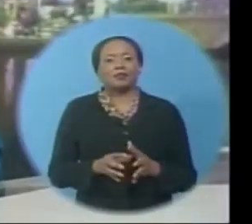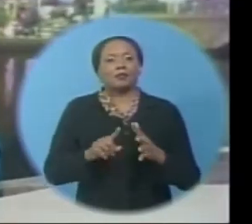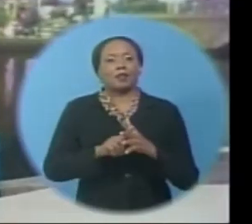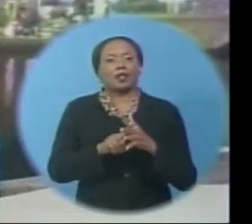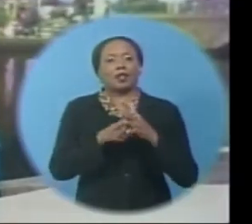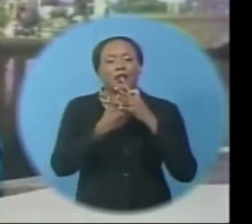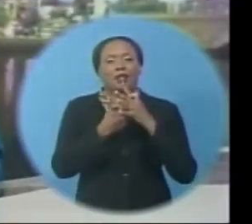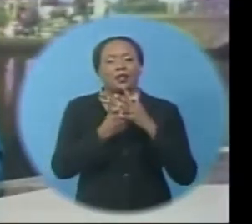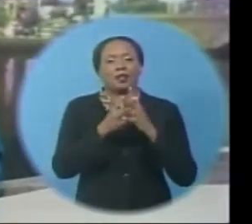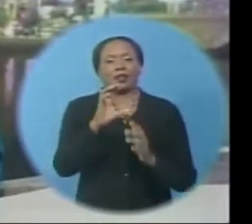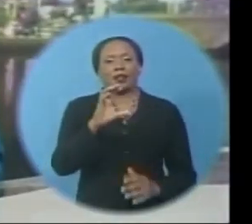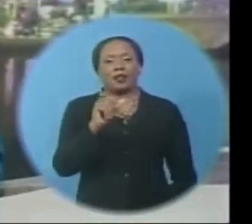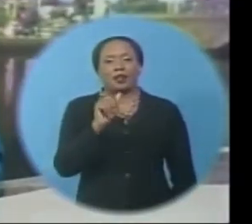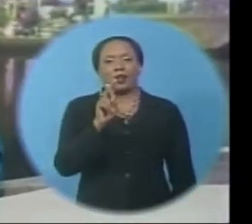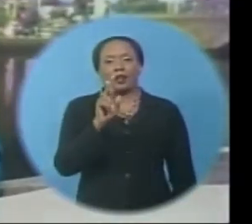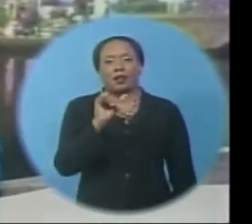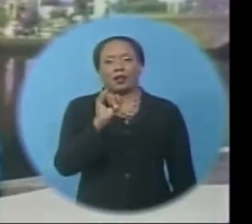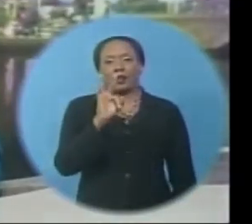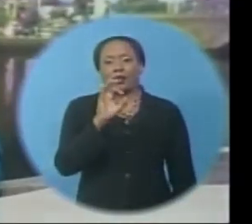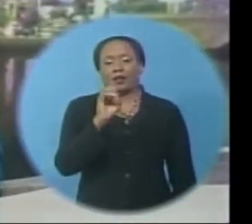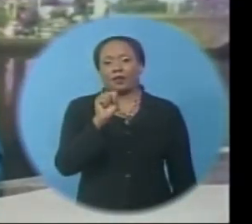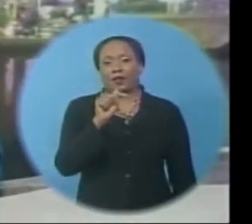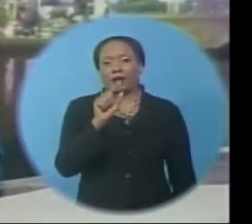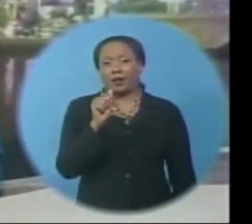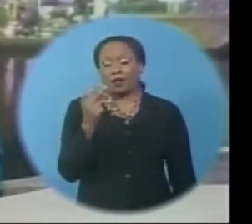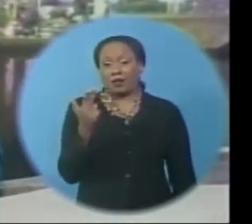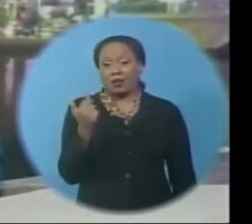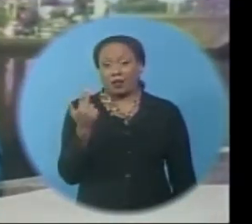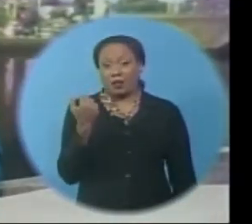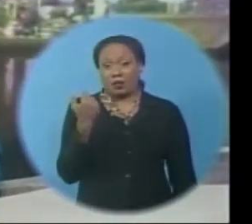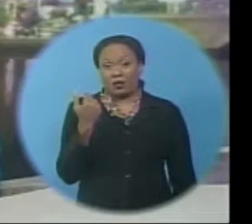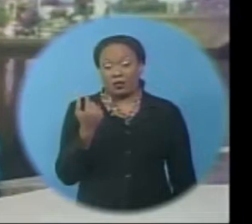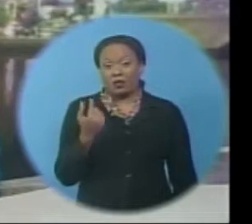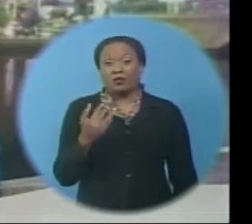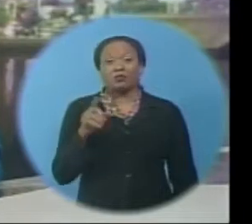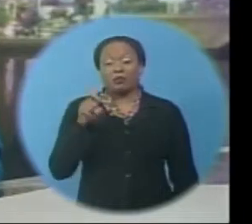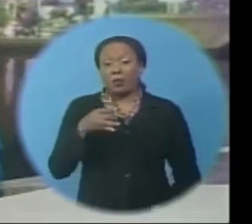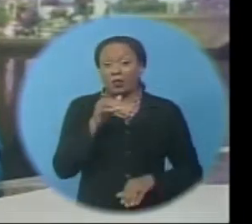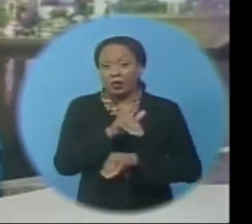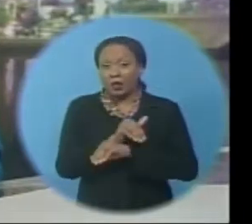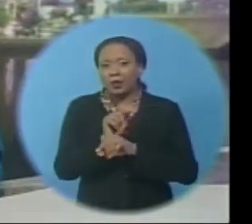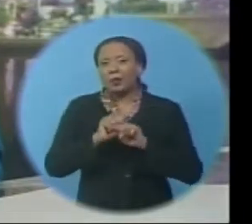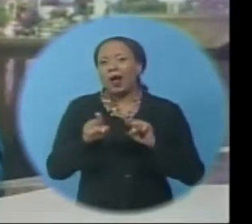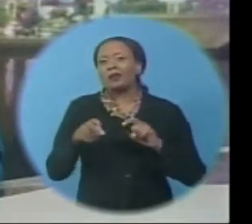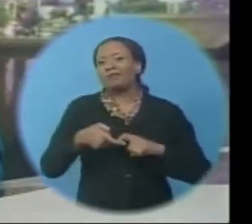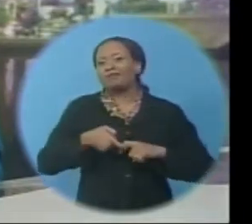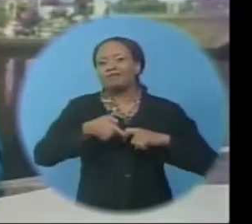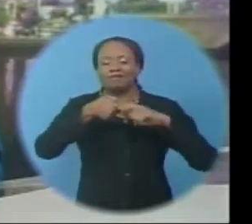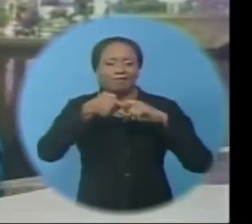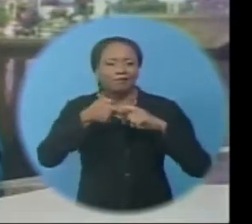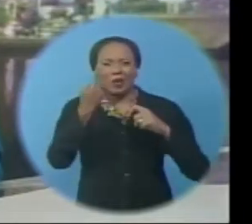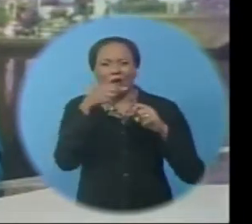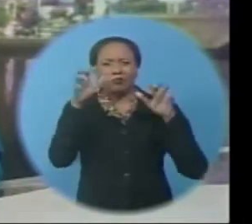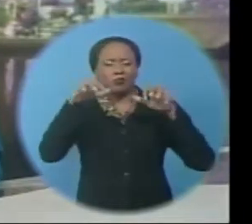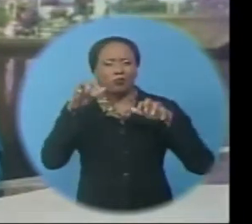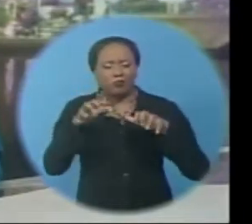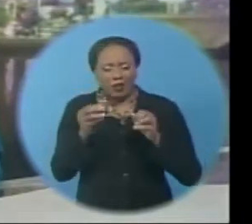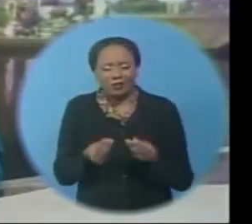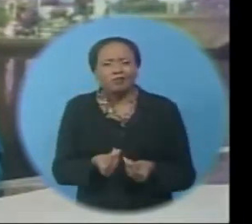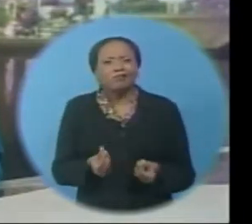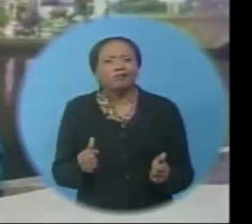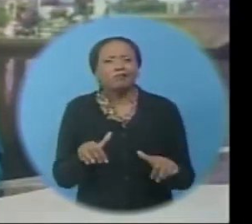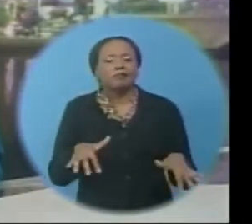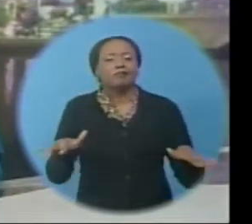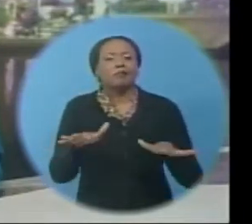The opening of Carifesta 13 slated for tonight has been postponed. Shane Jones is live at the Lloyd